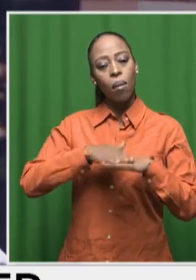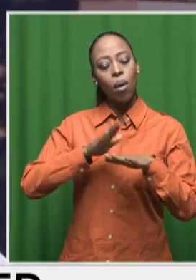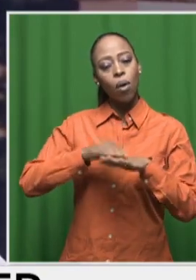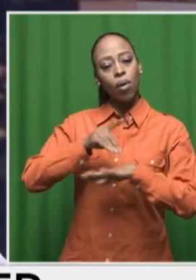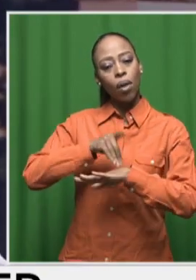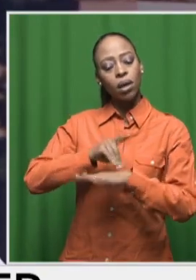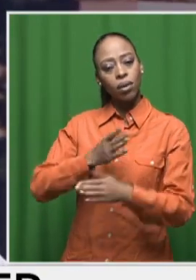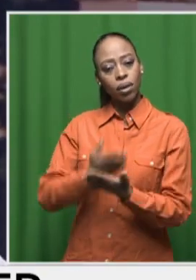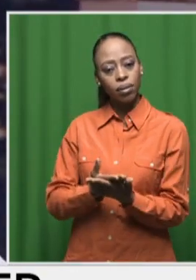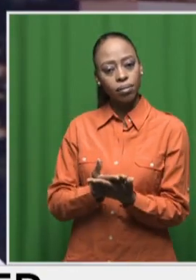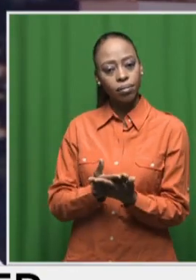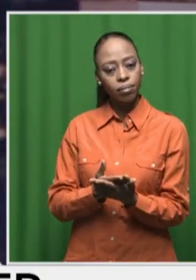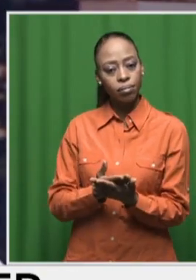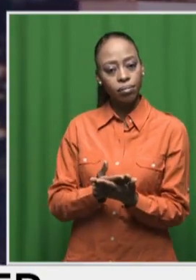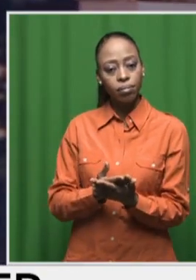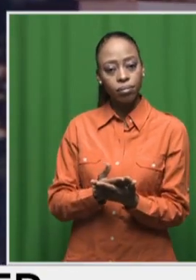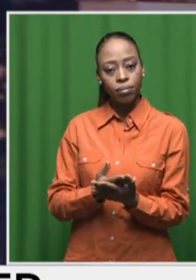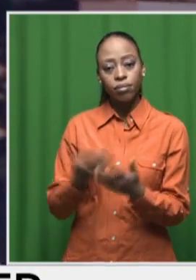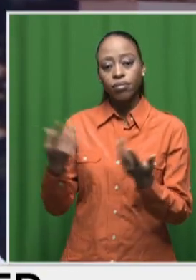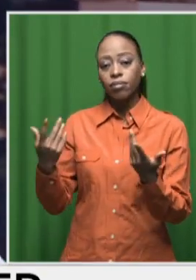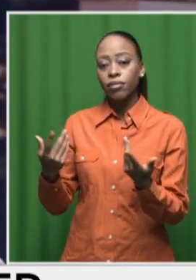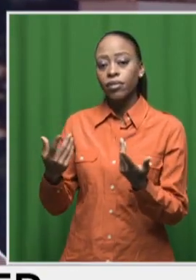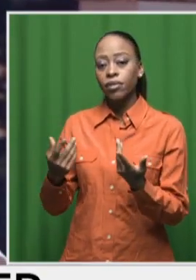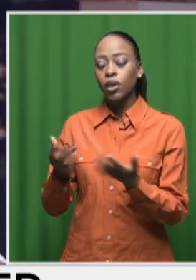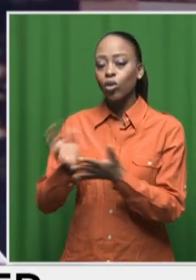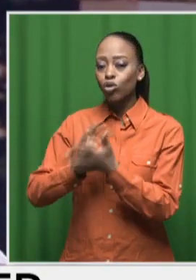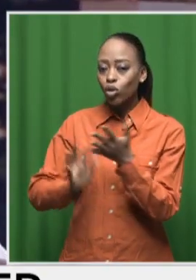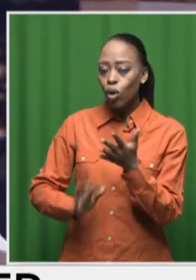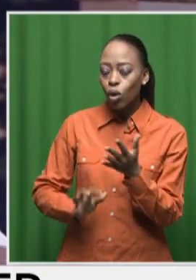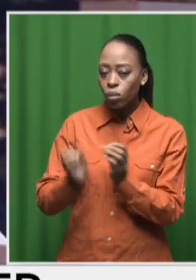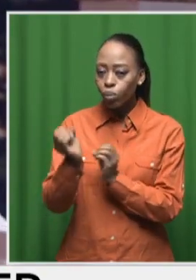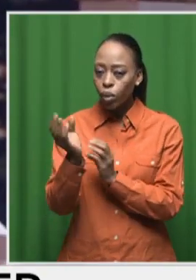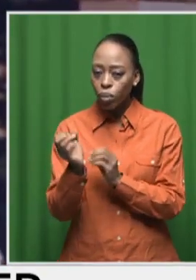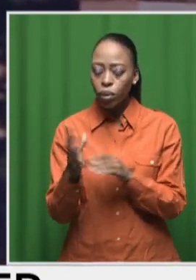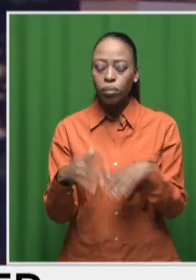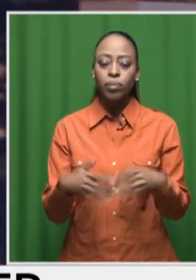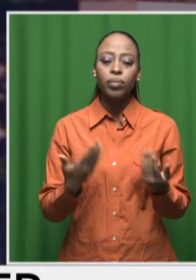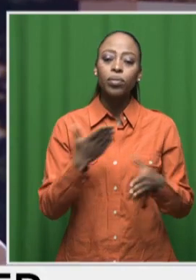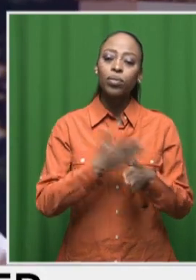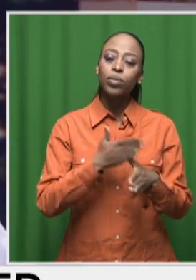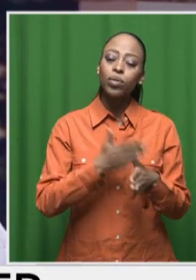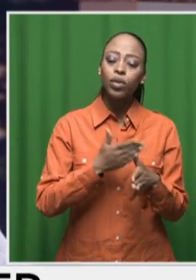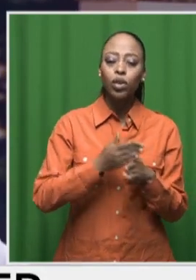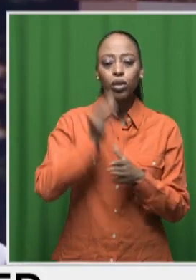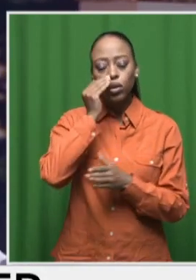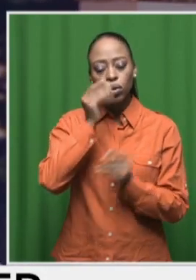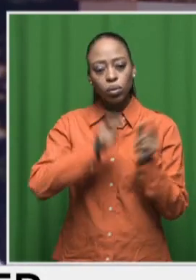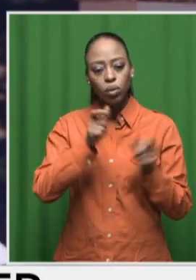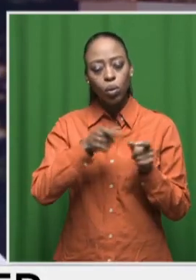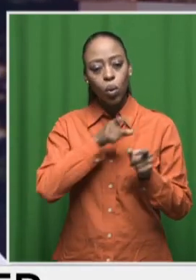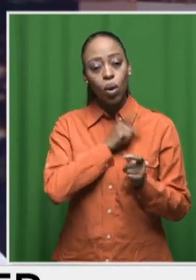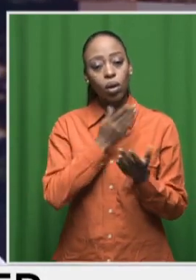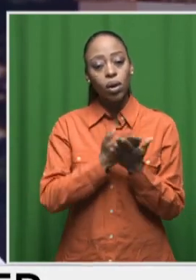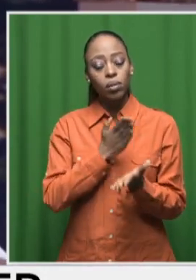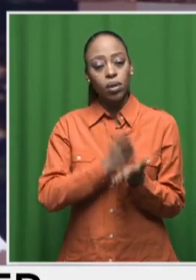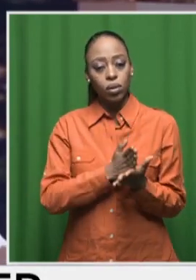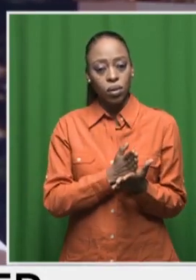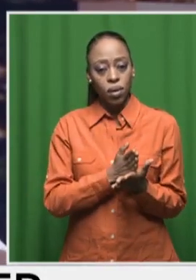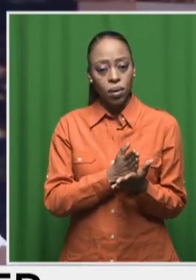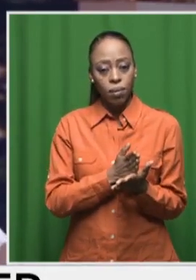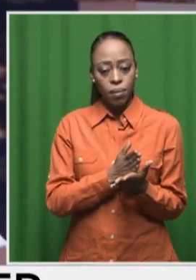So whether that's sponsoring storytellers, working with journalists, working with people to ensure that